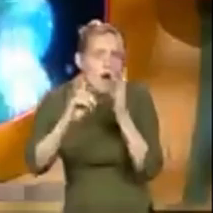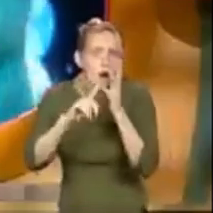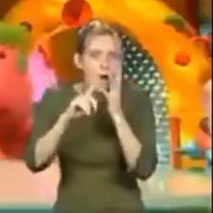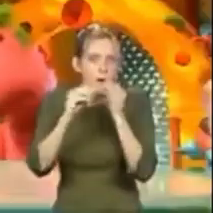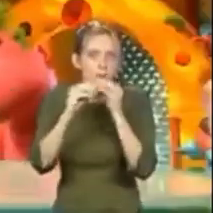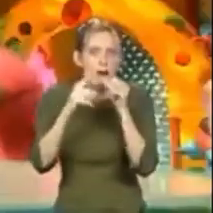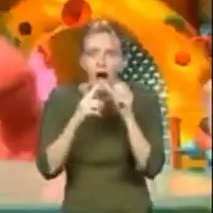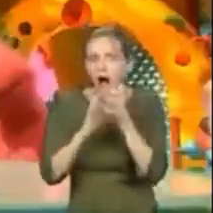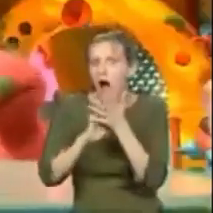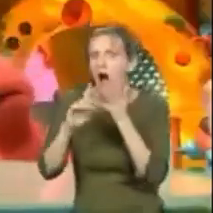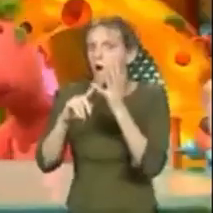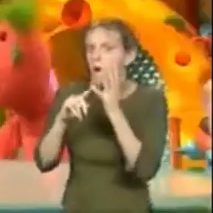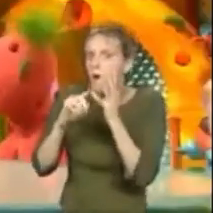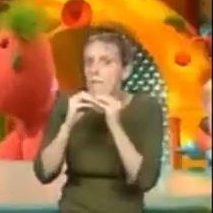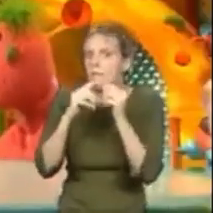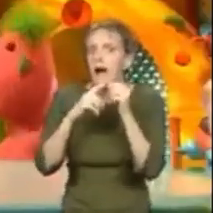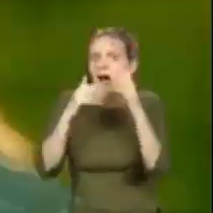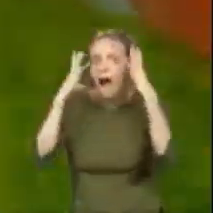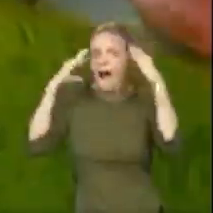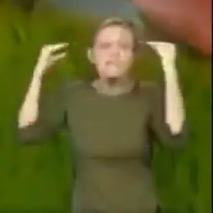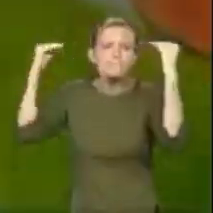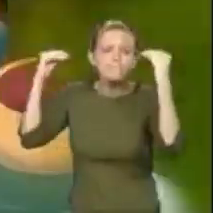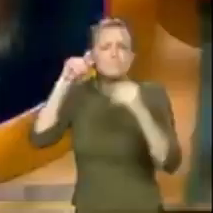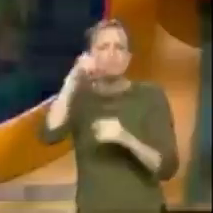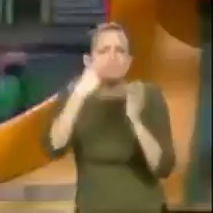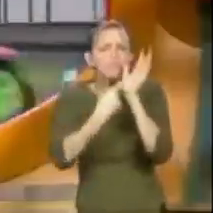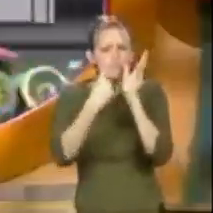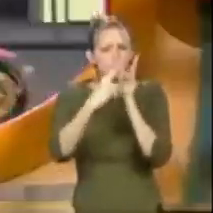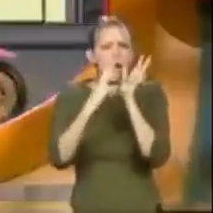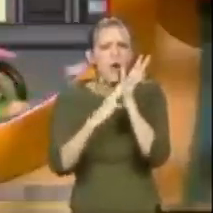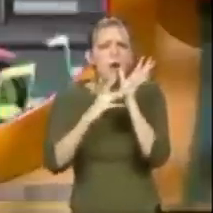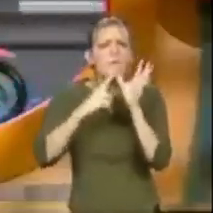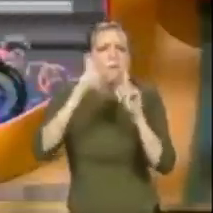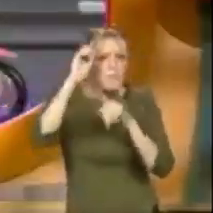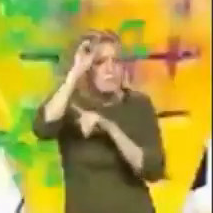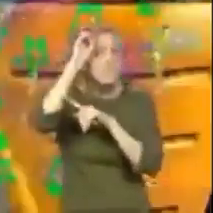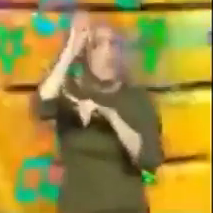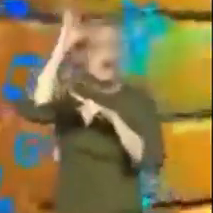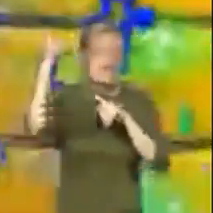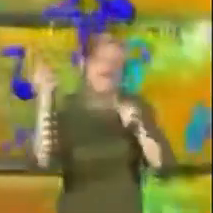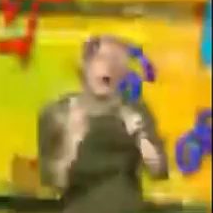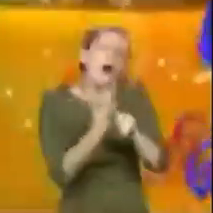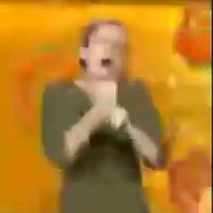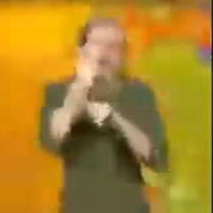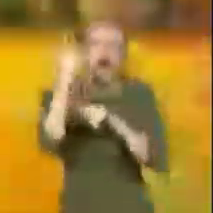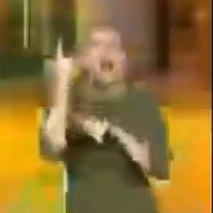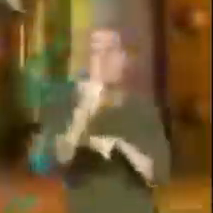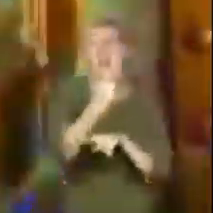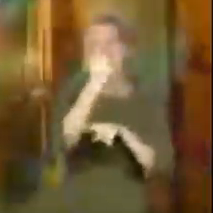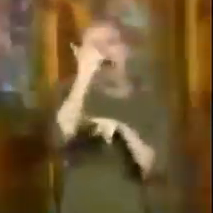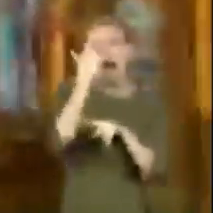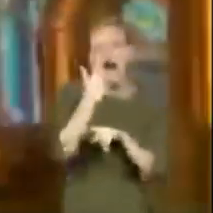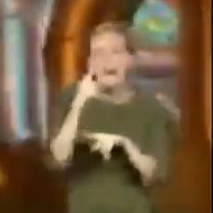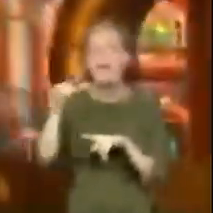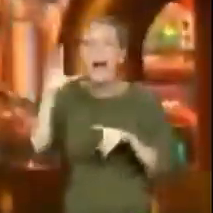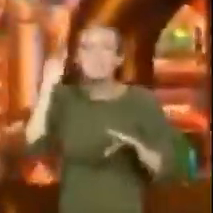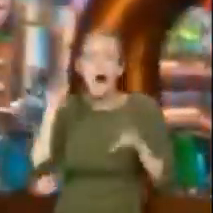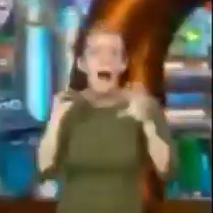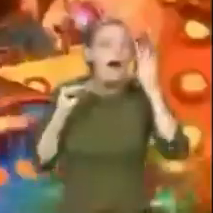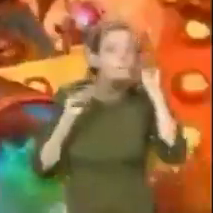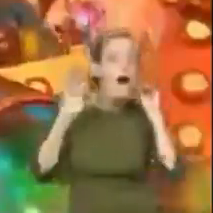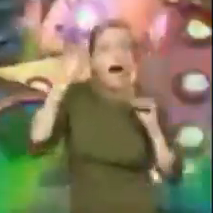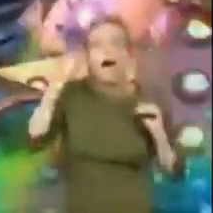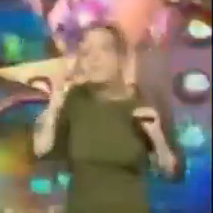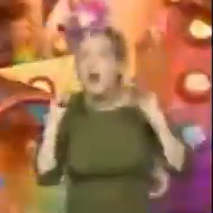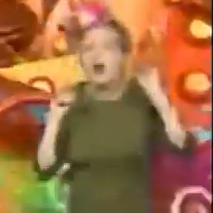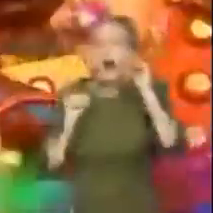Hubba's in Hoobland, and Roma's somewhere far away. Oh, oh, oh. The motorettes are singing,